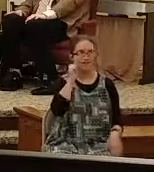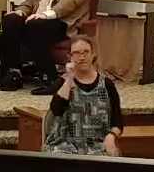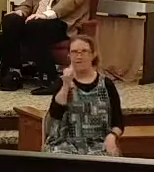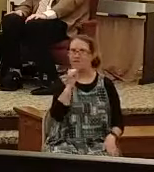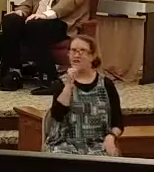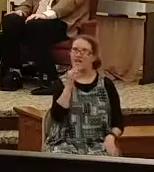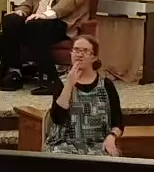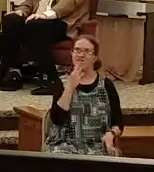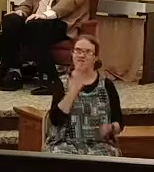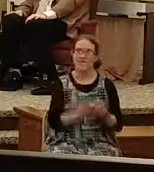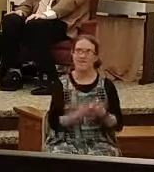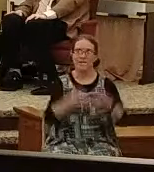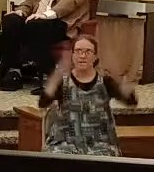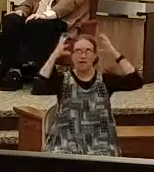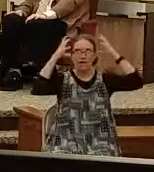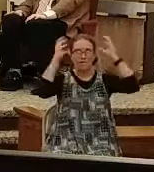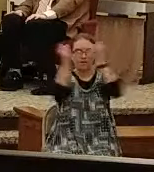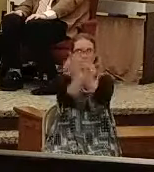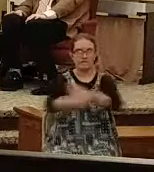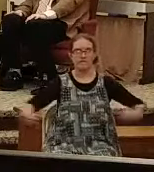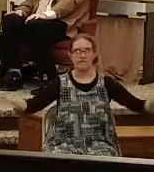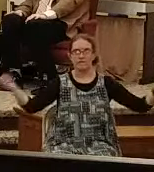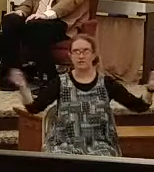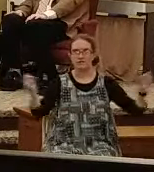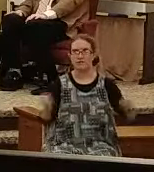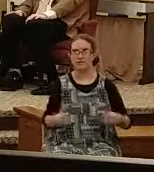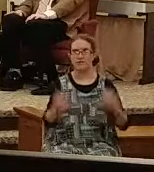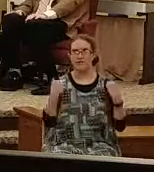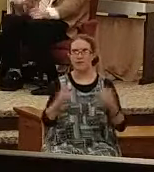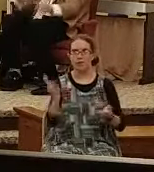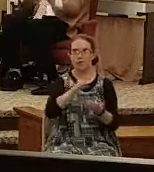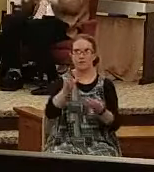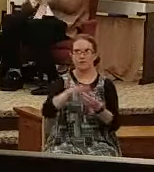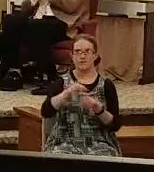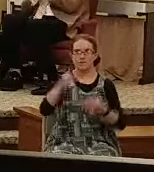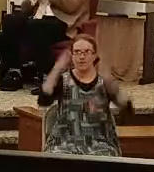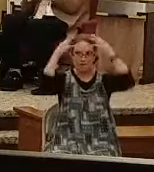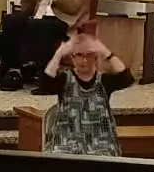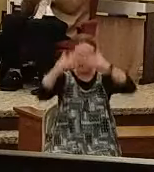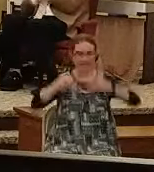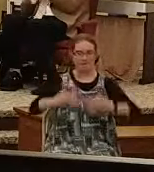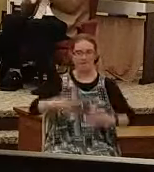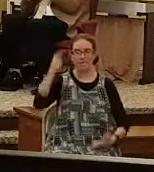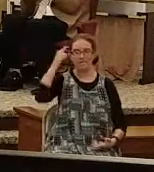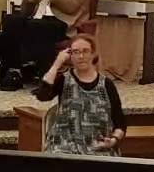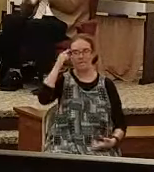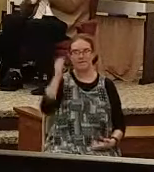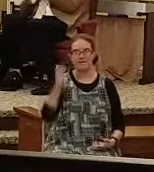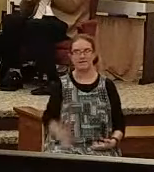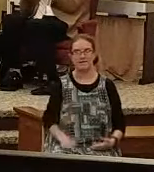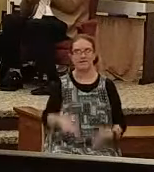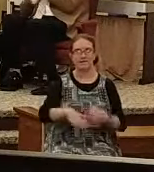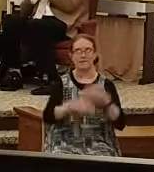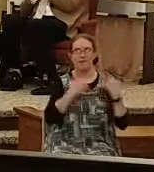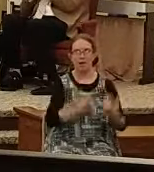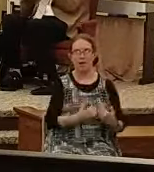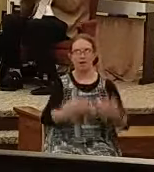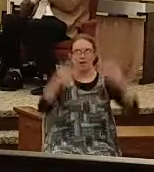either. I've got the helmet of salvation on. Hallelujah. I've got the Holy Ghost covering my mind. It's in my heart.